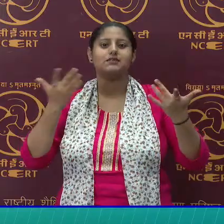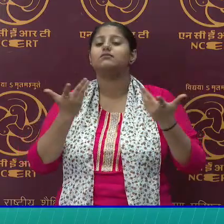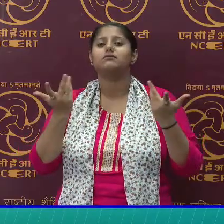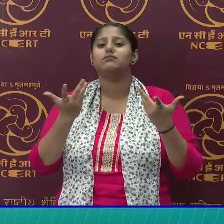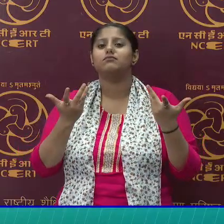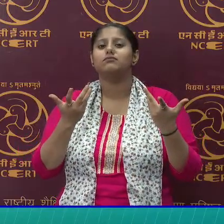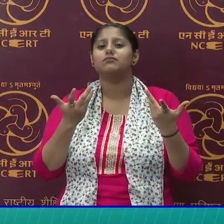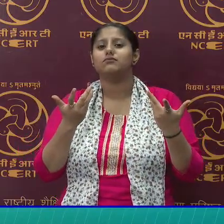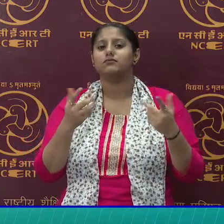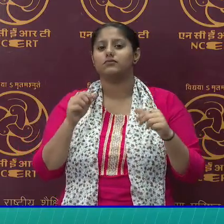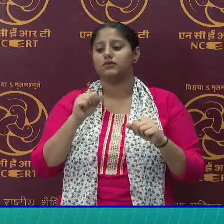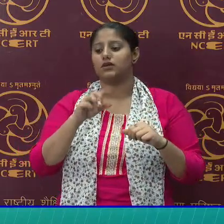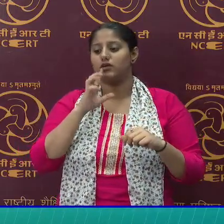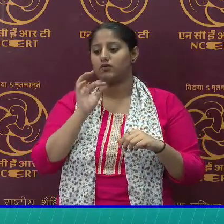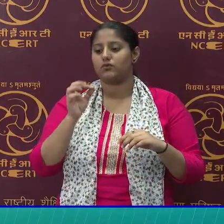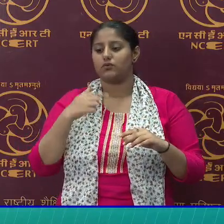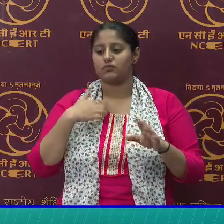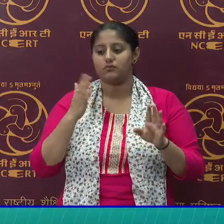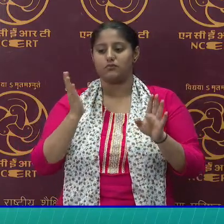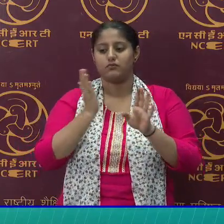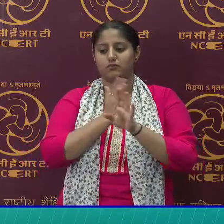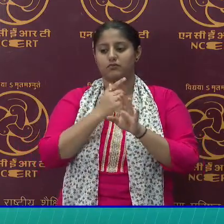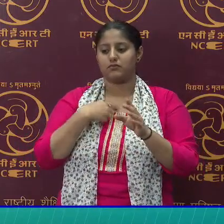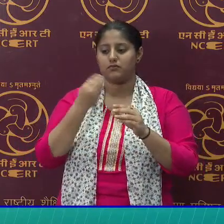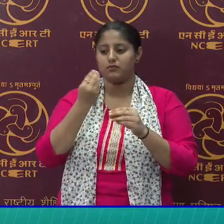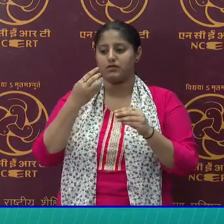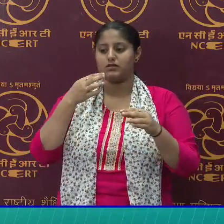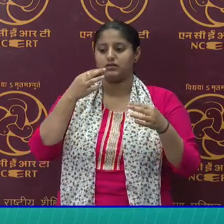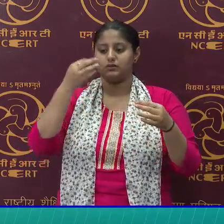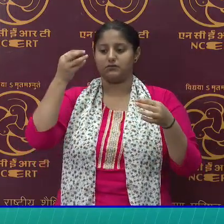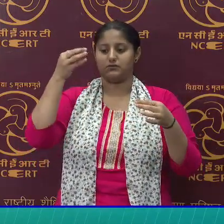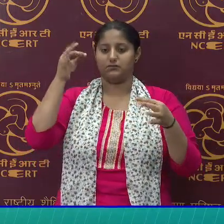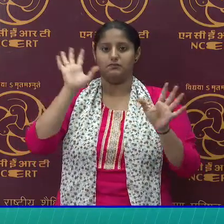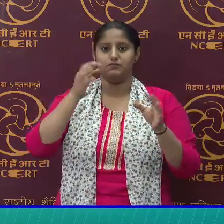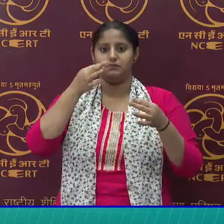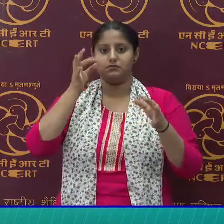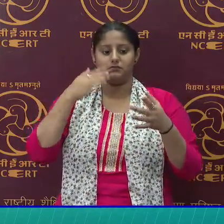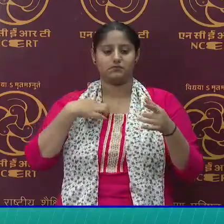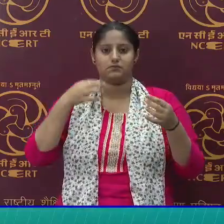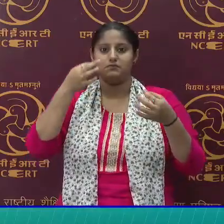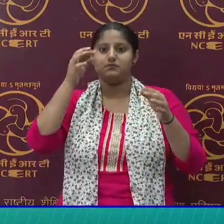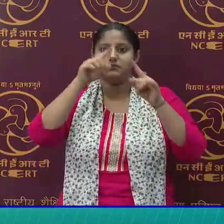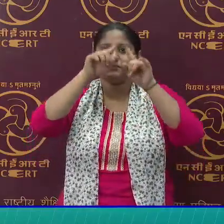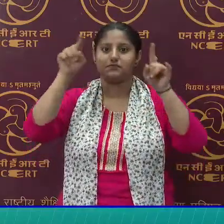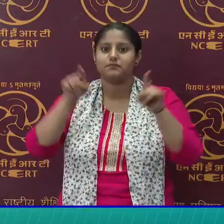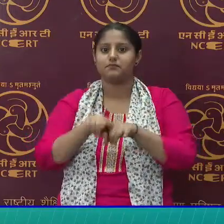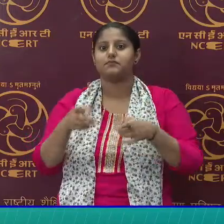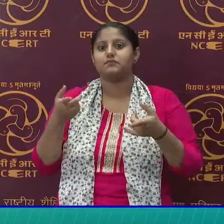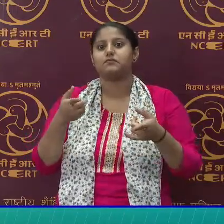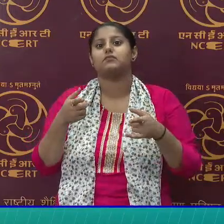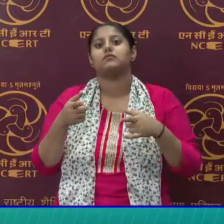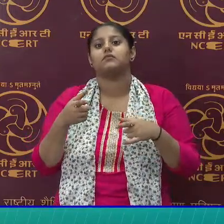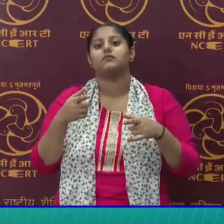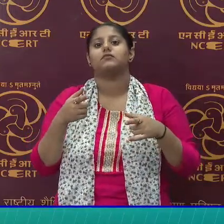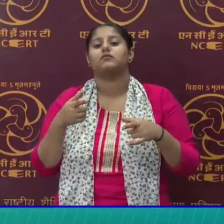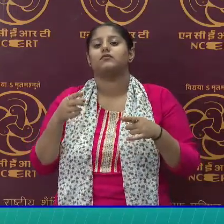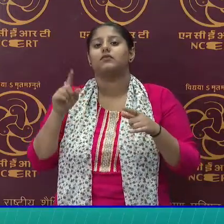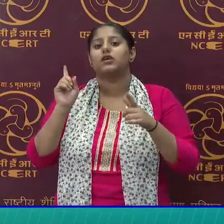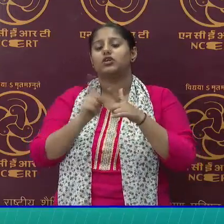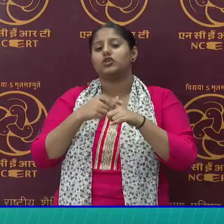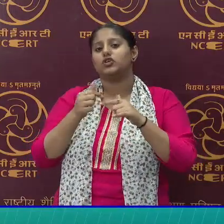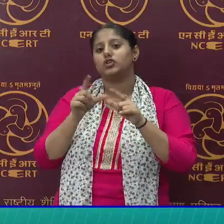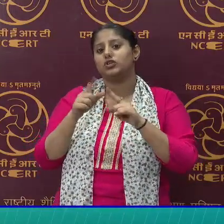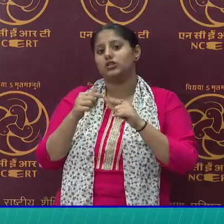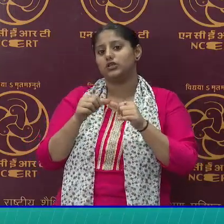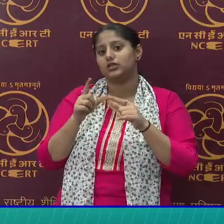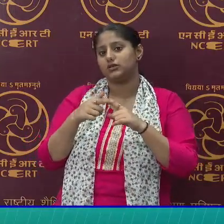and before that I'm tempted to show about this comic strip here. This is from the Jataka Tales, and